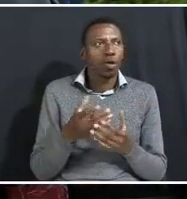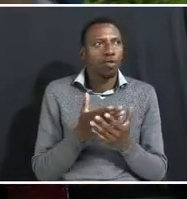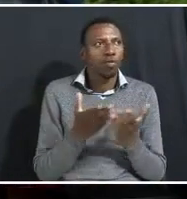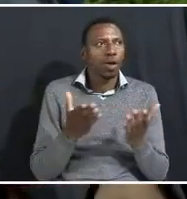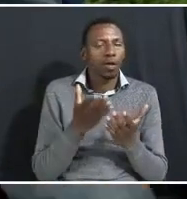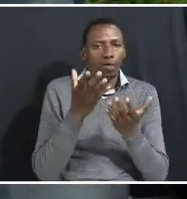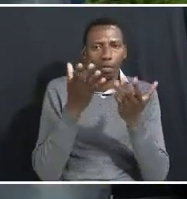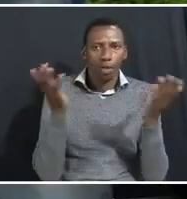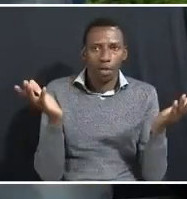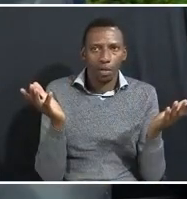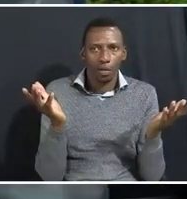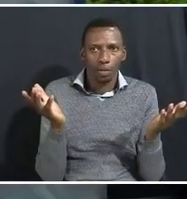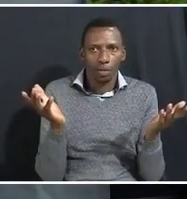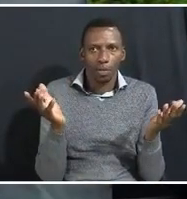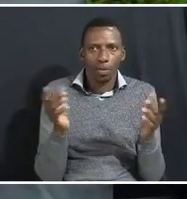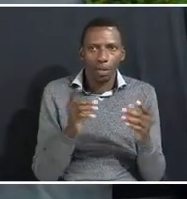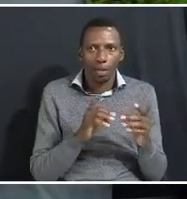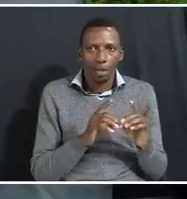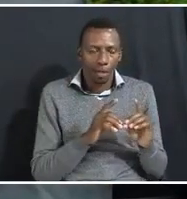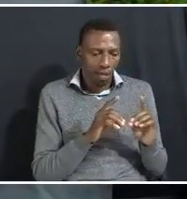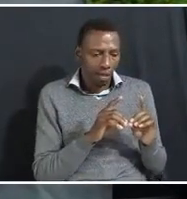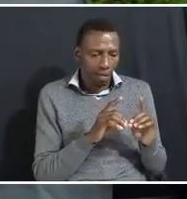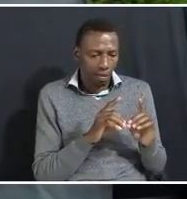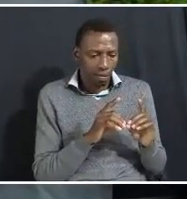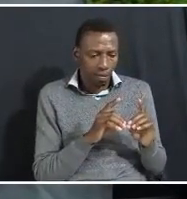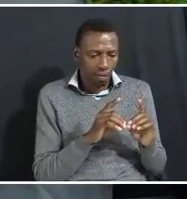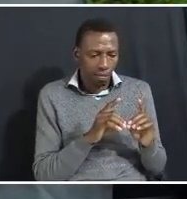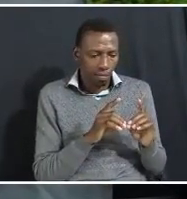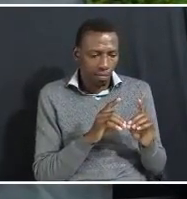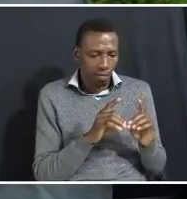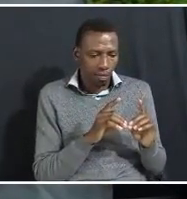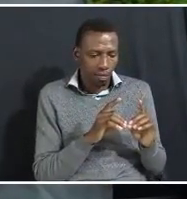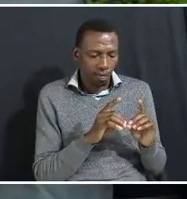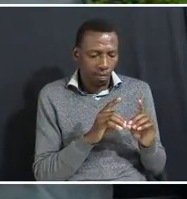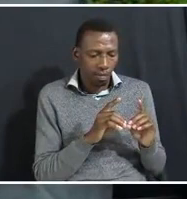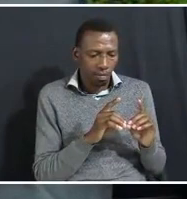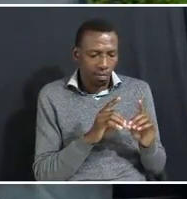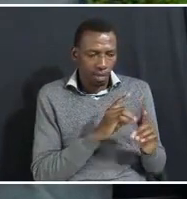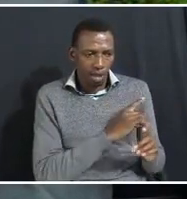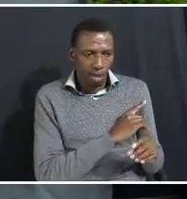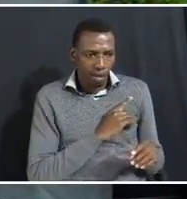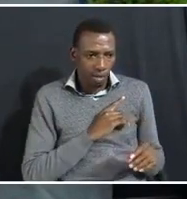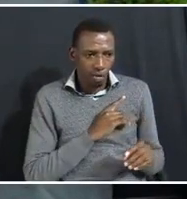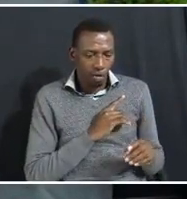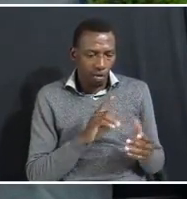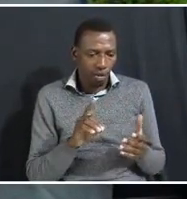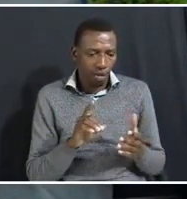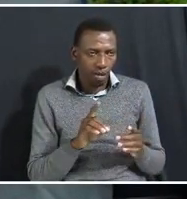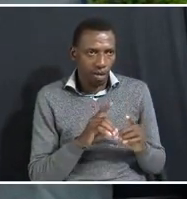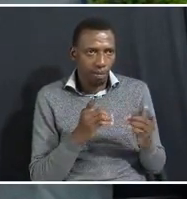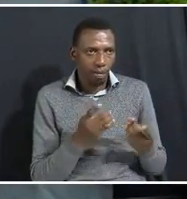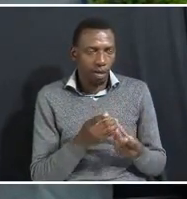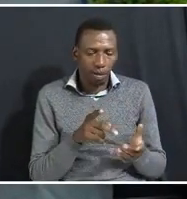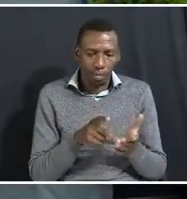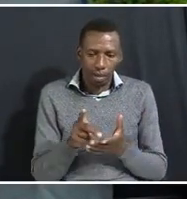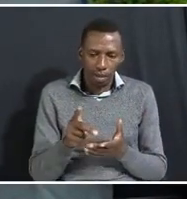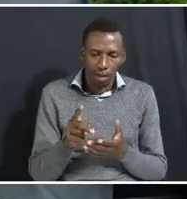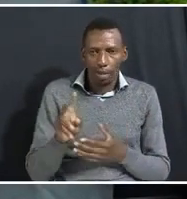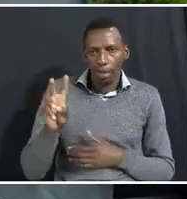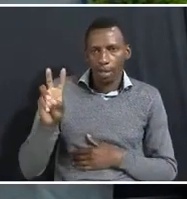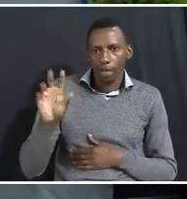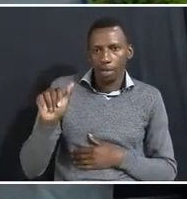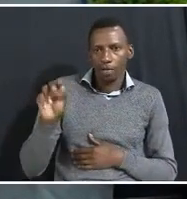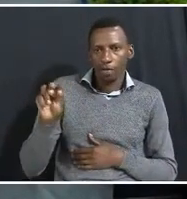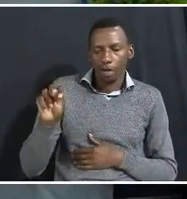you reach them, the deacon department bought a van, isn't it? Yes, yes. And how is this helping you